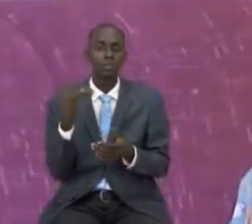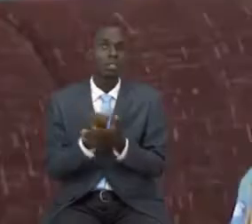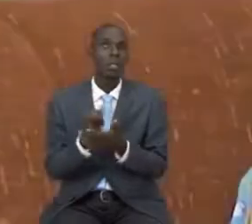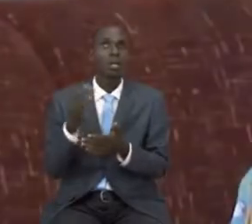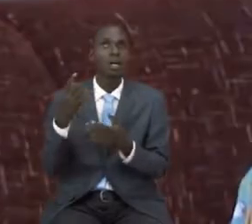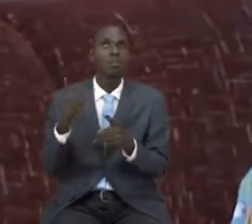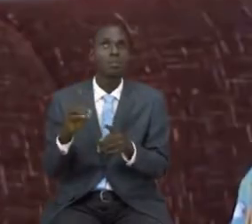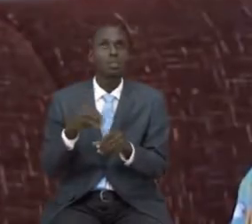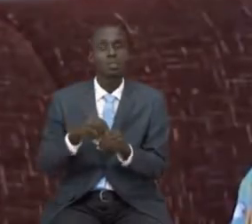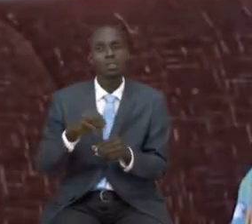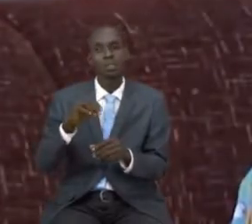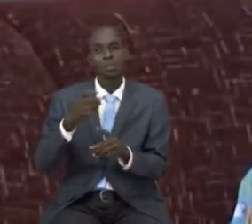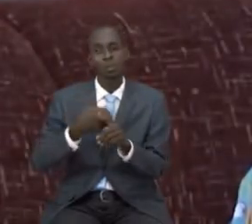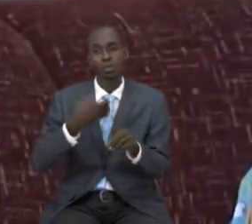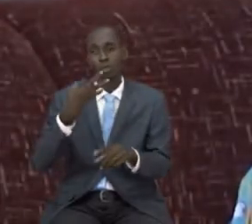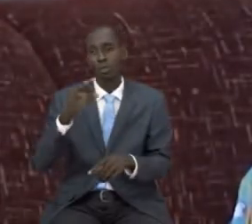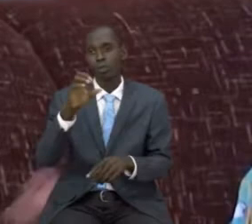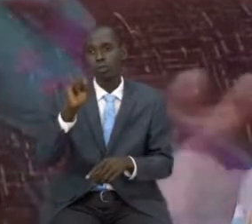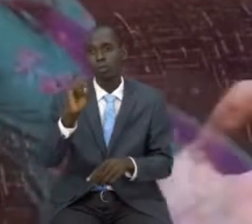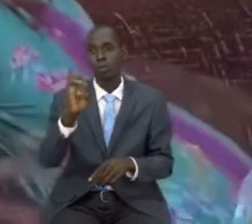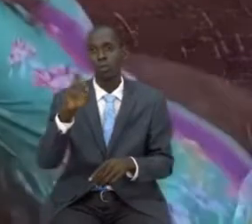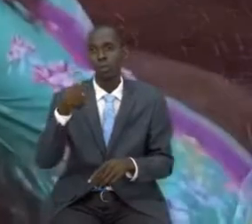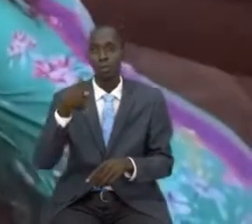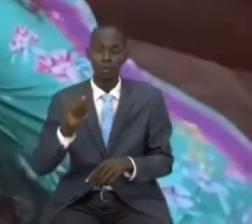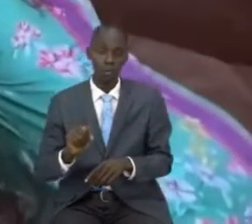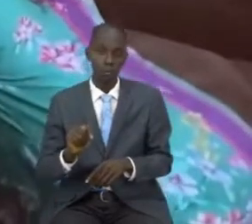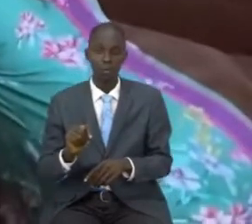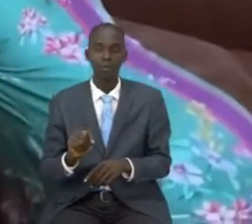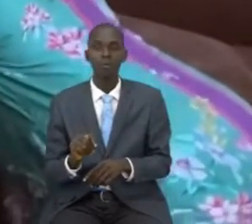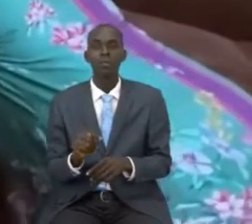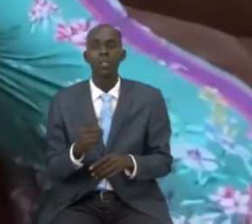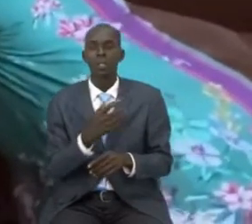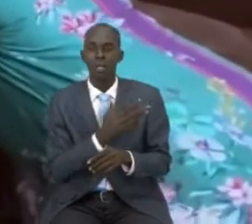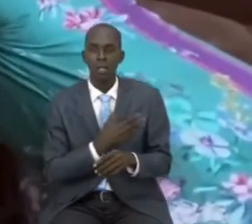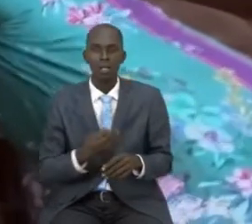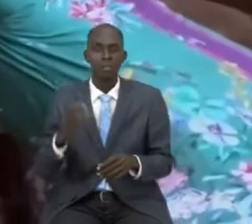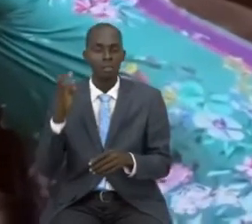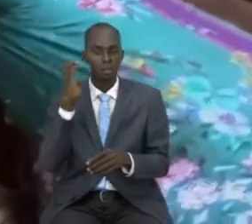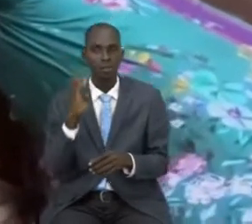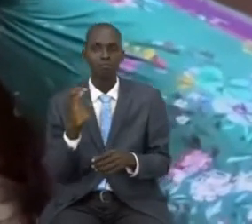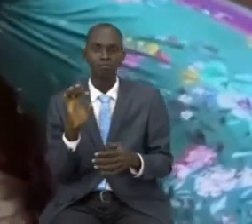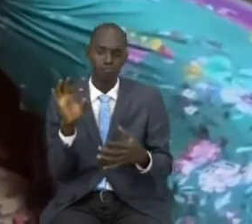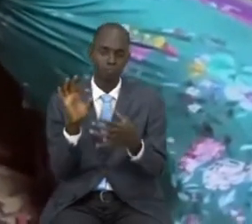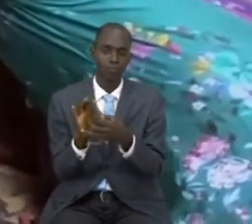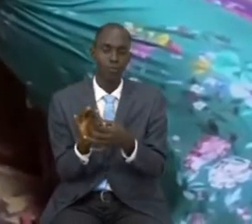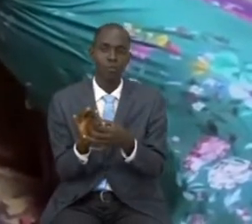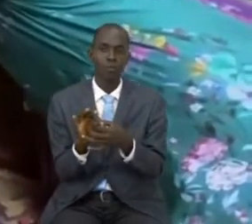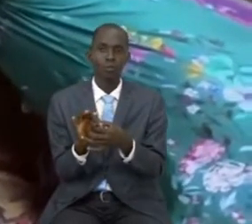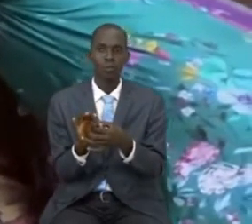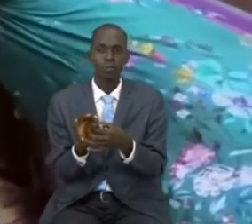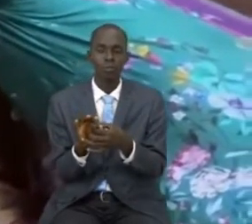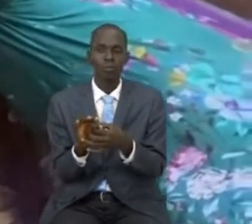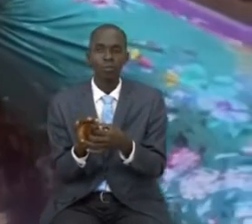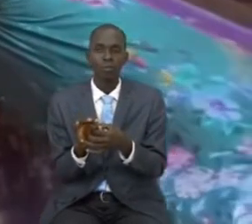September. I join them online. Usually in the evening, I participate in their prayer. And